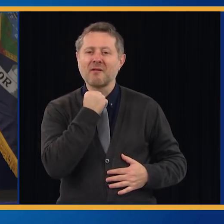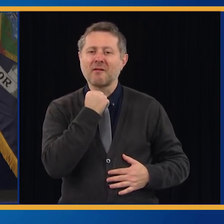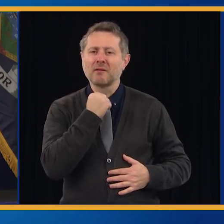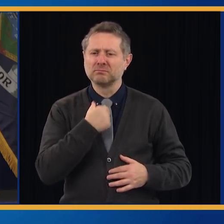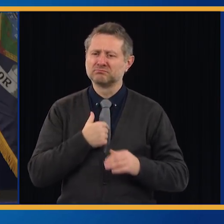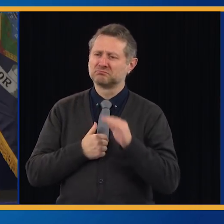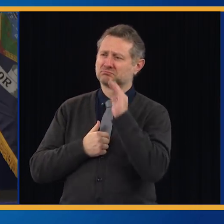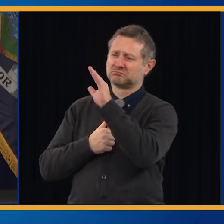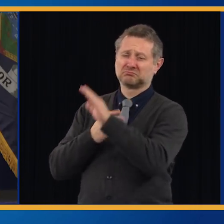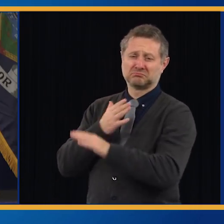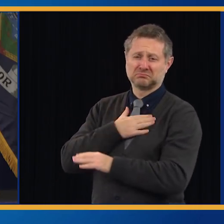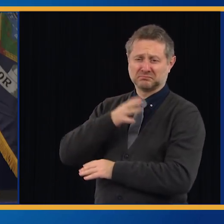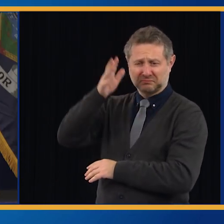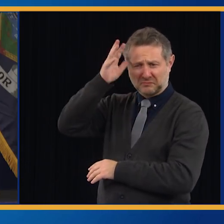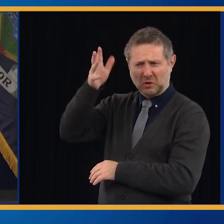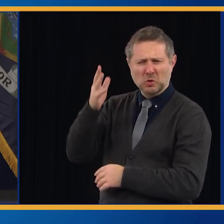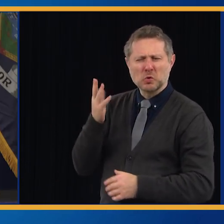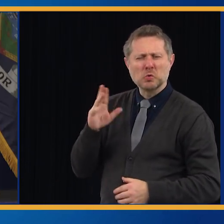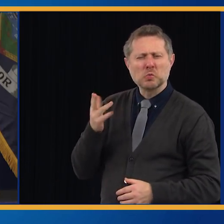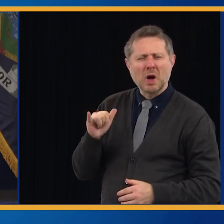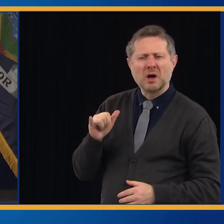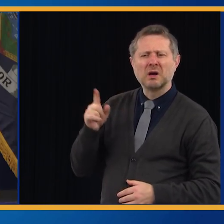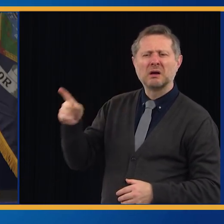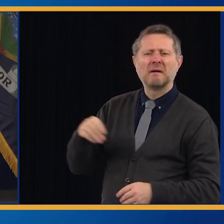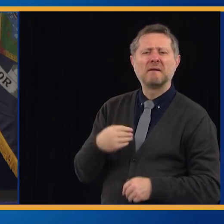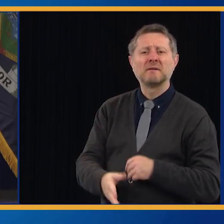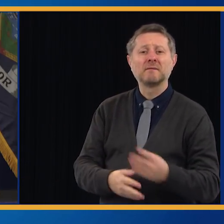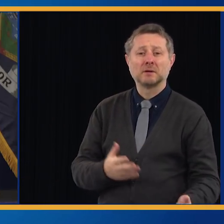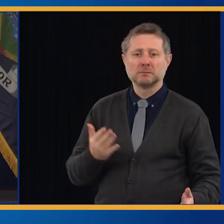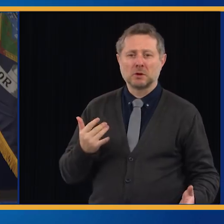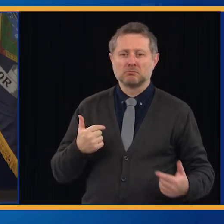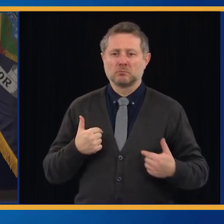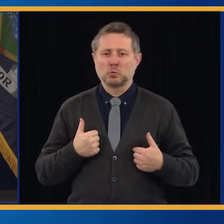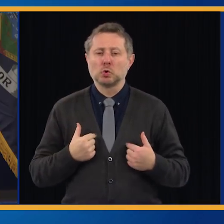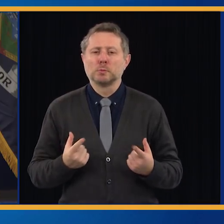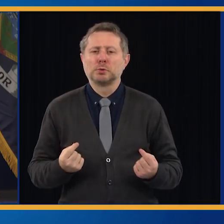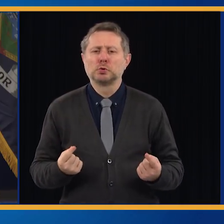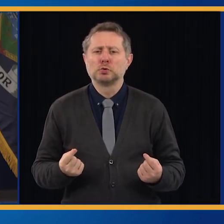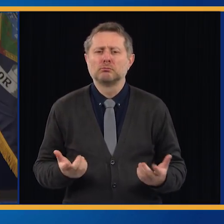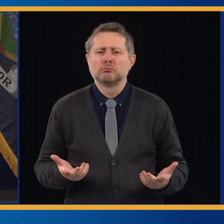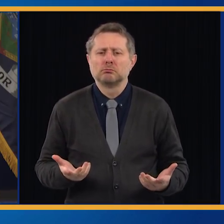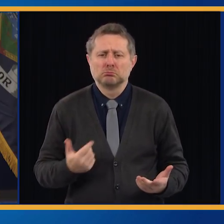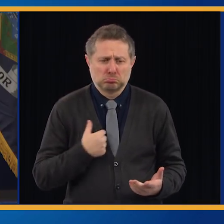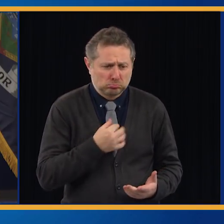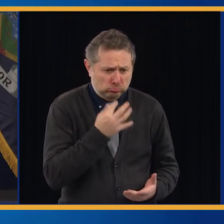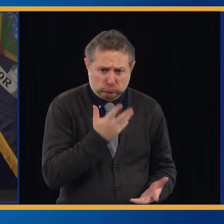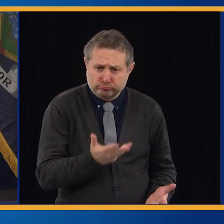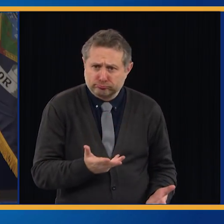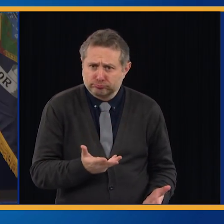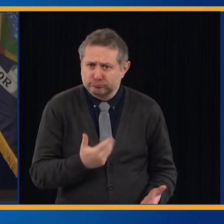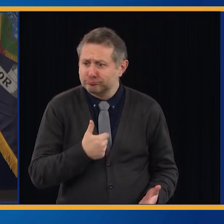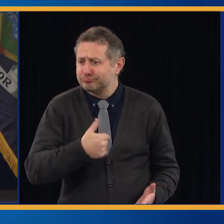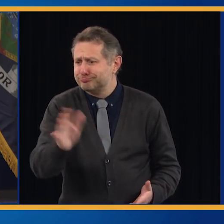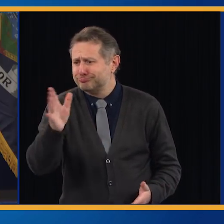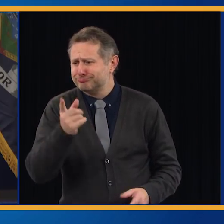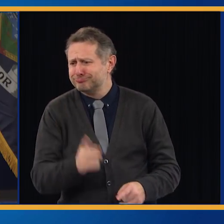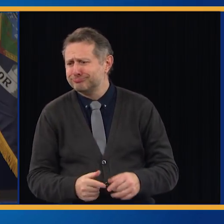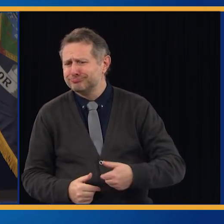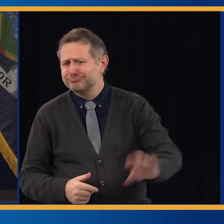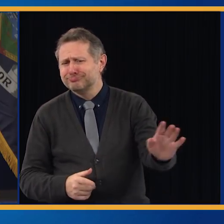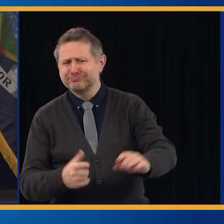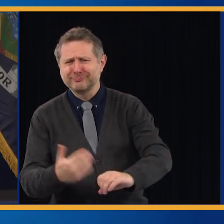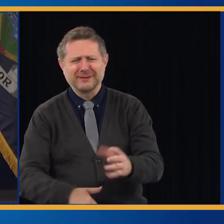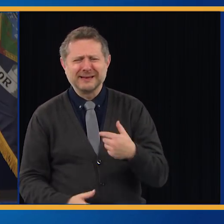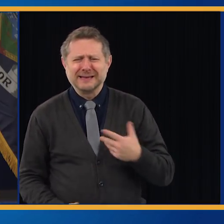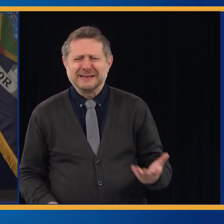afterwards. I said, Grandpa, why would you? He said, what am I going to do, let them go hungry? I'm going to let somebody go